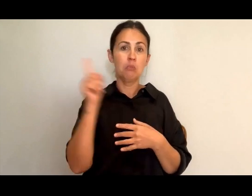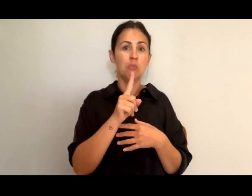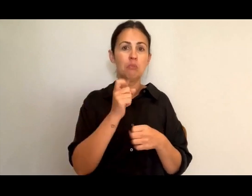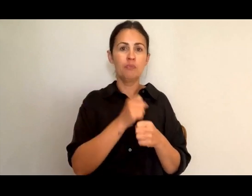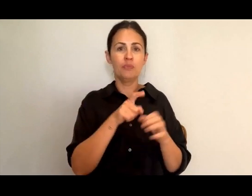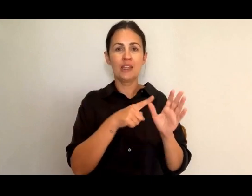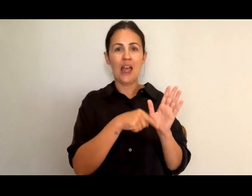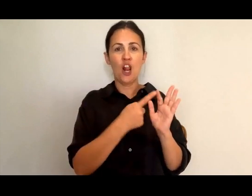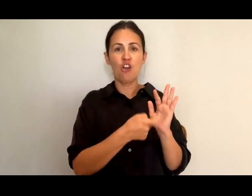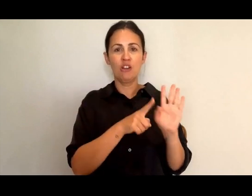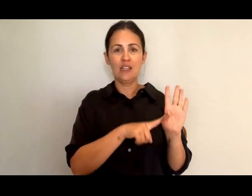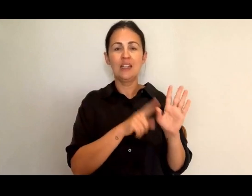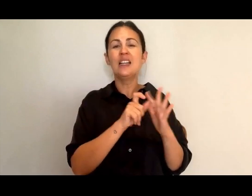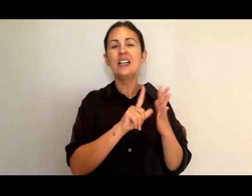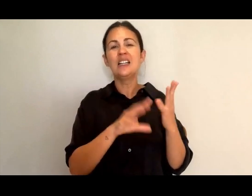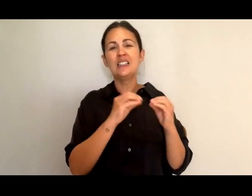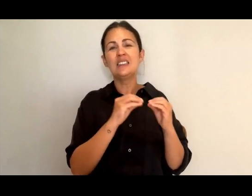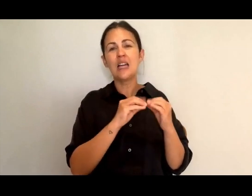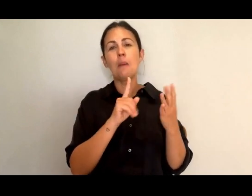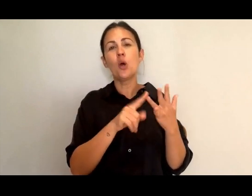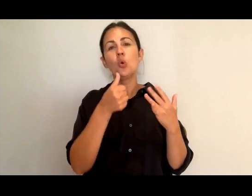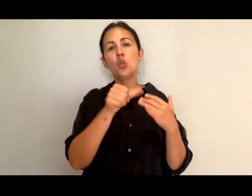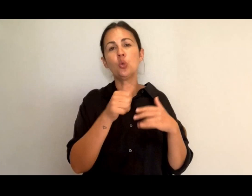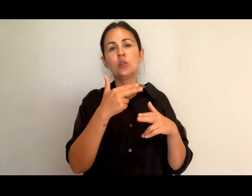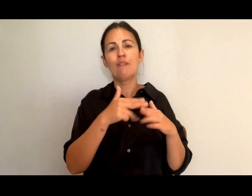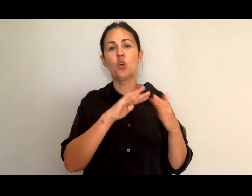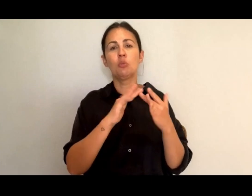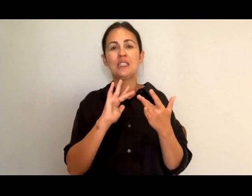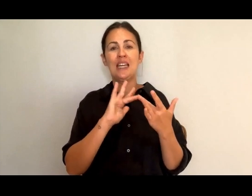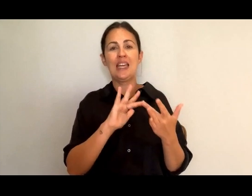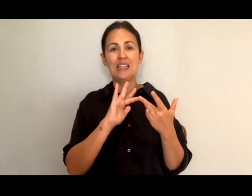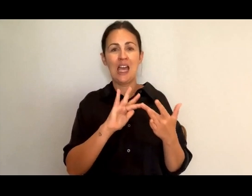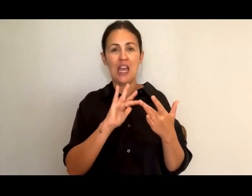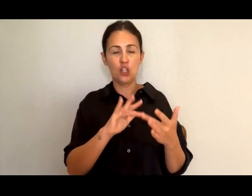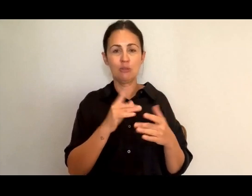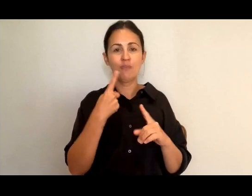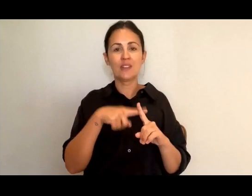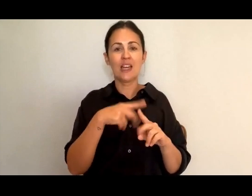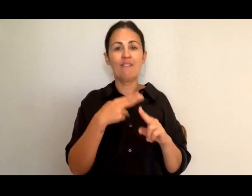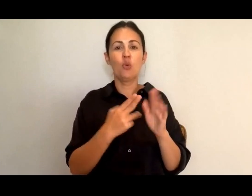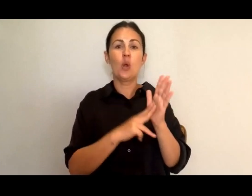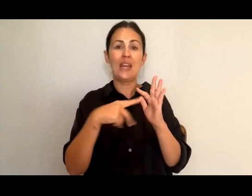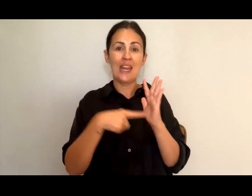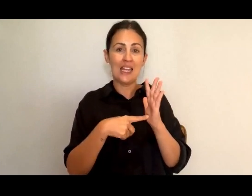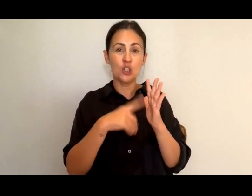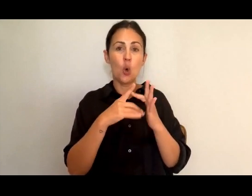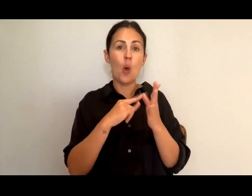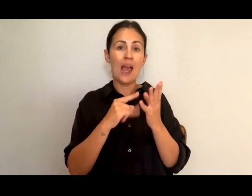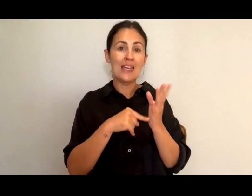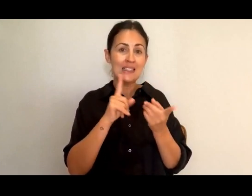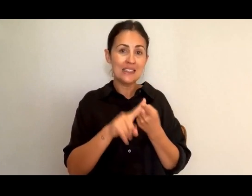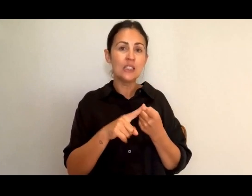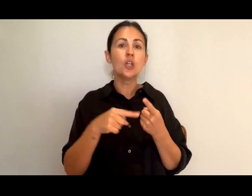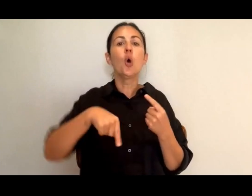for community engagement, and for Net Waste, we can use it as an opportunity to start some conversations around